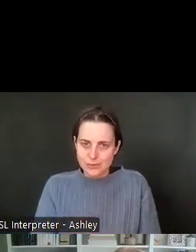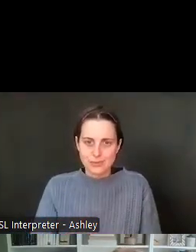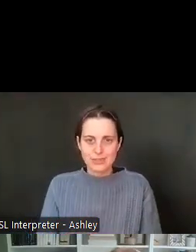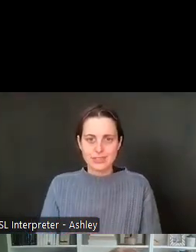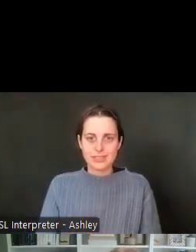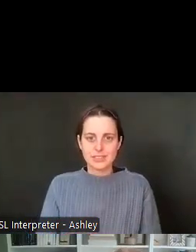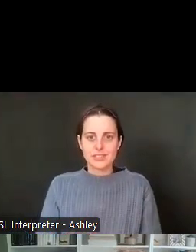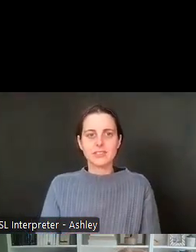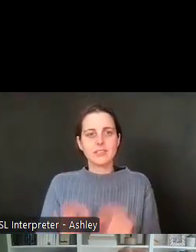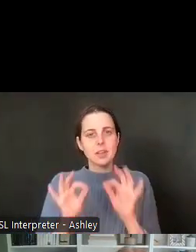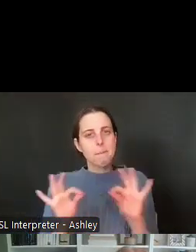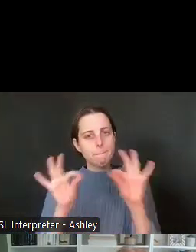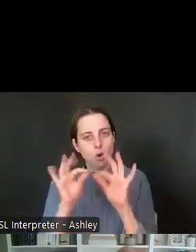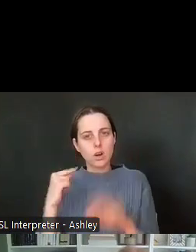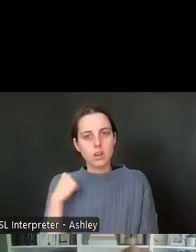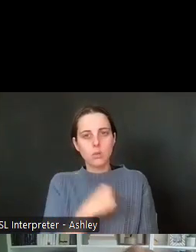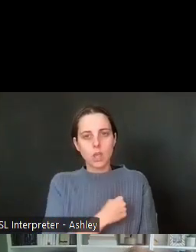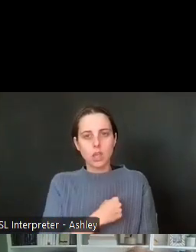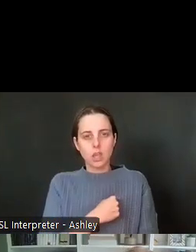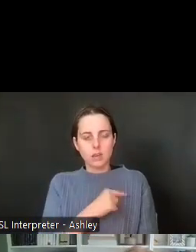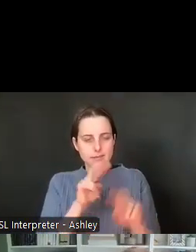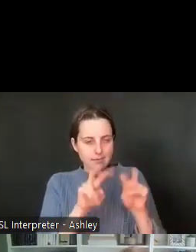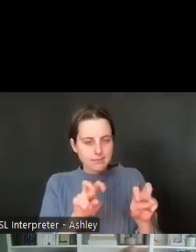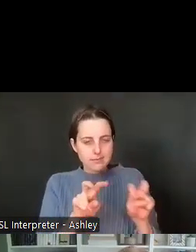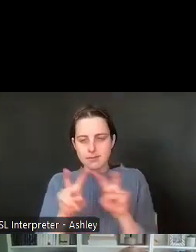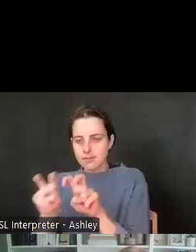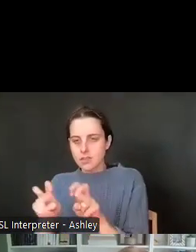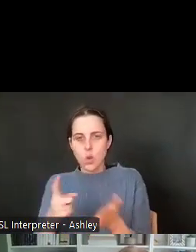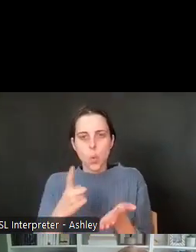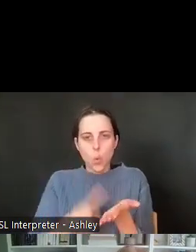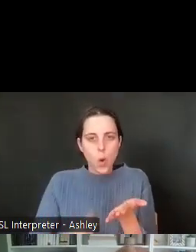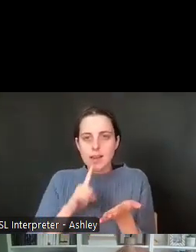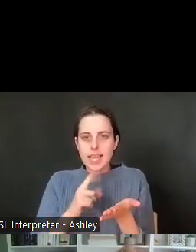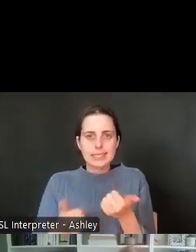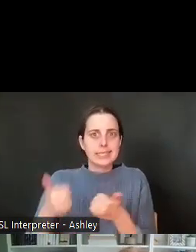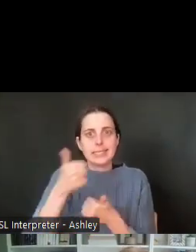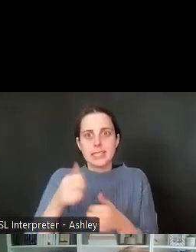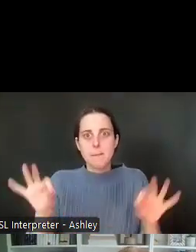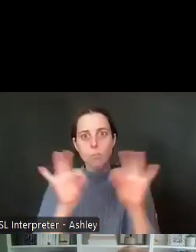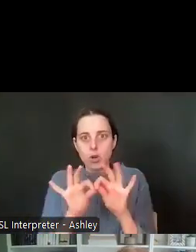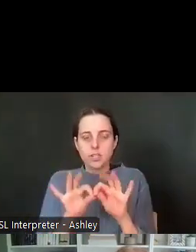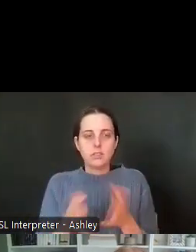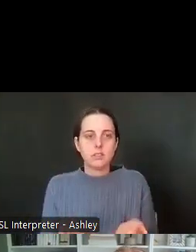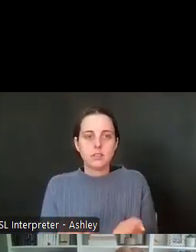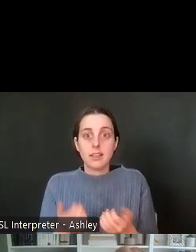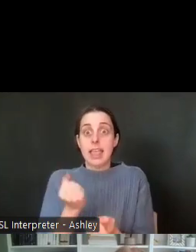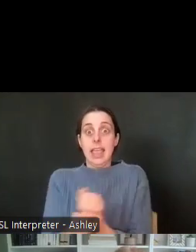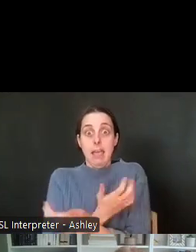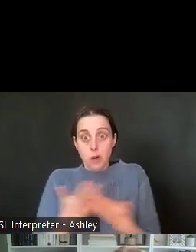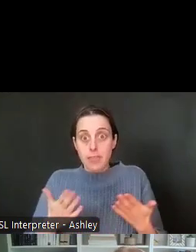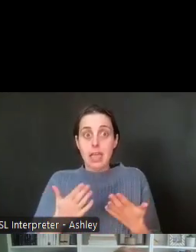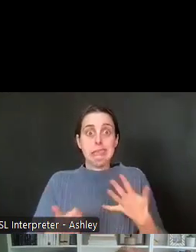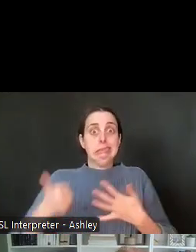think about what's urgent, what's important. Everything cannot be urgent, it simply can't. Because if everything